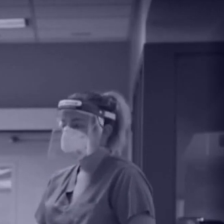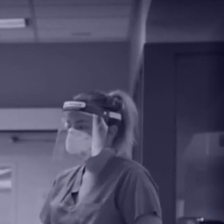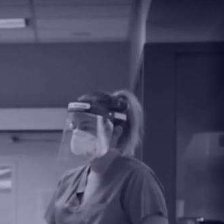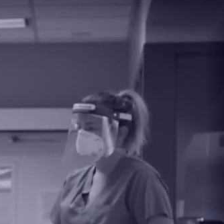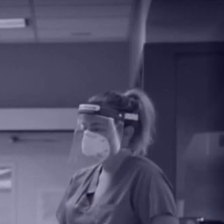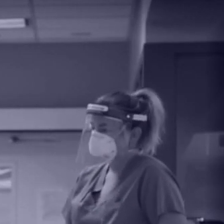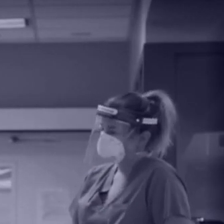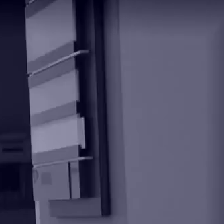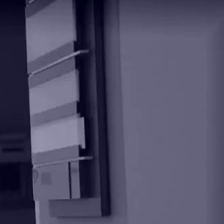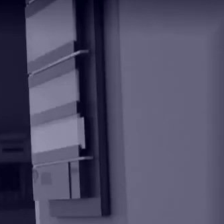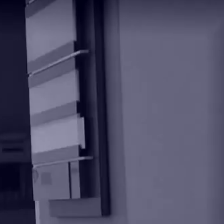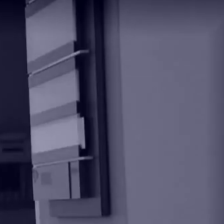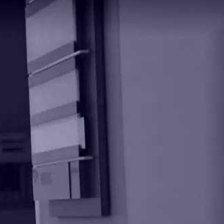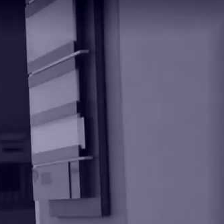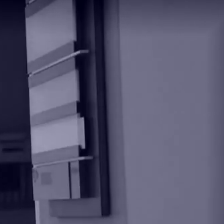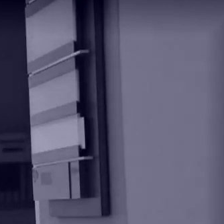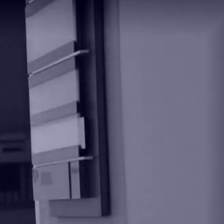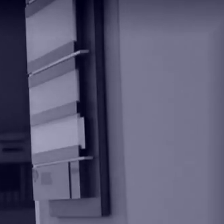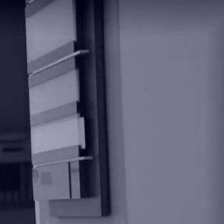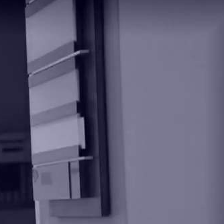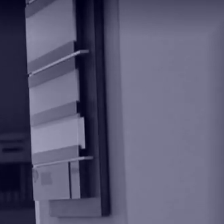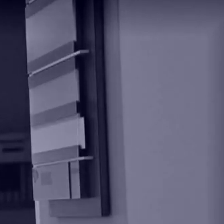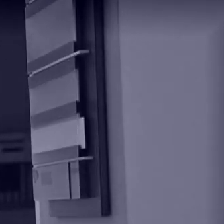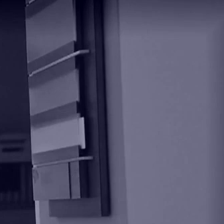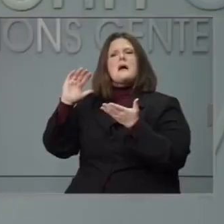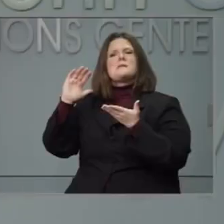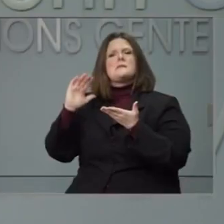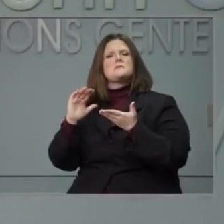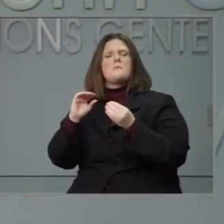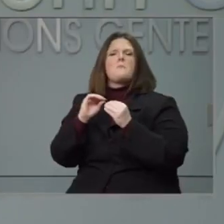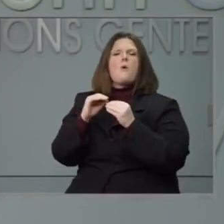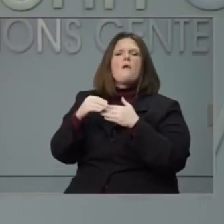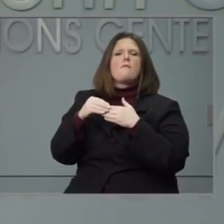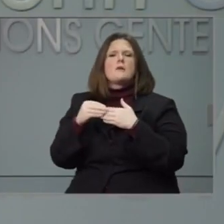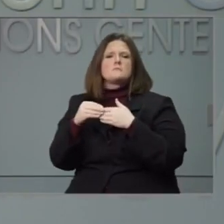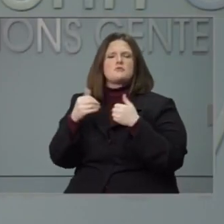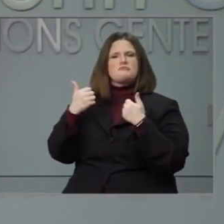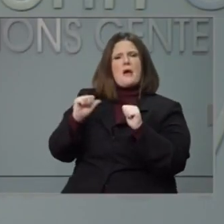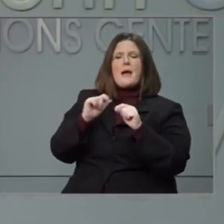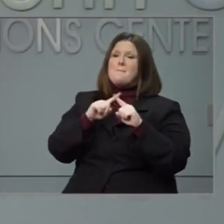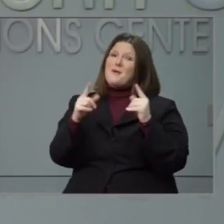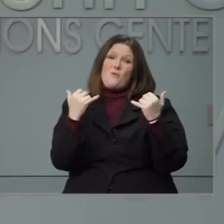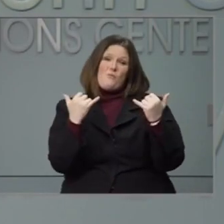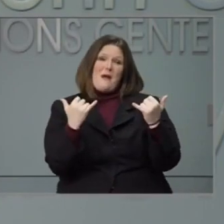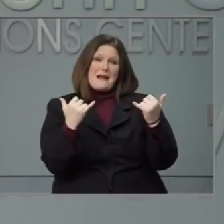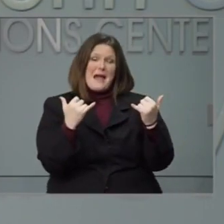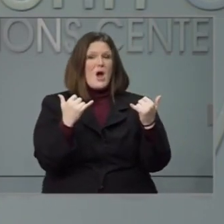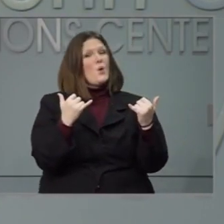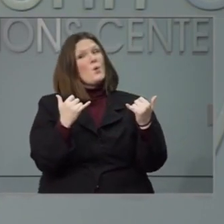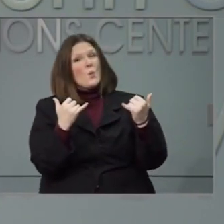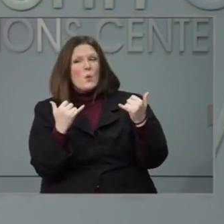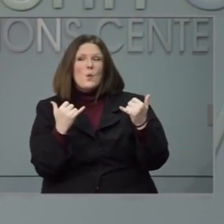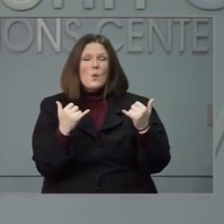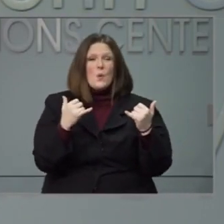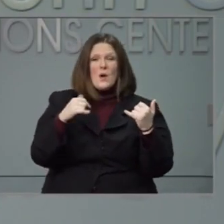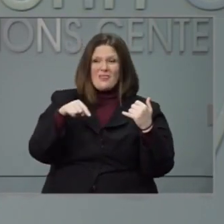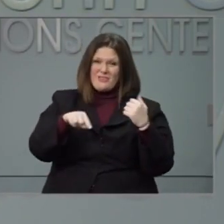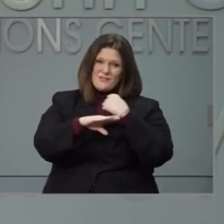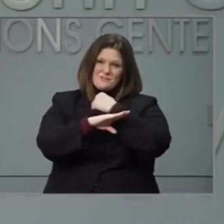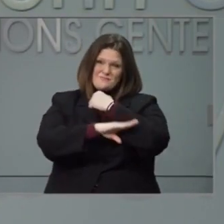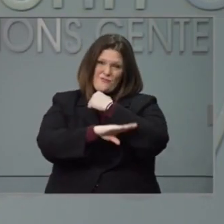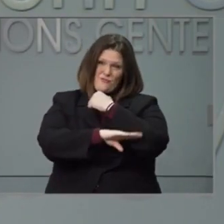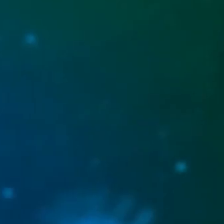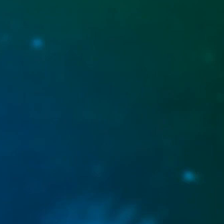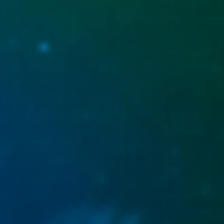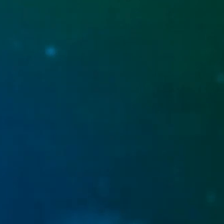COVID-19 tightened its grip on North Carolina this week. We're entering, I think, a very dangerous and potentially